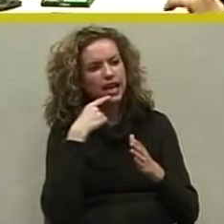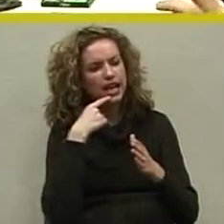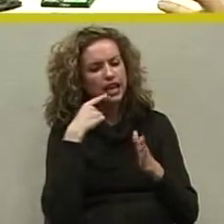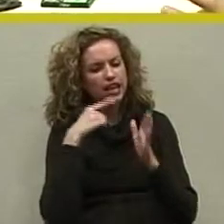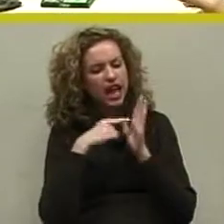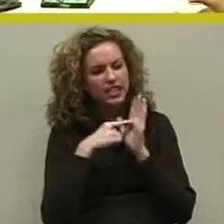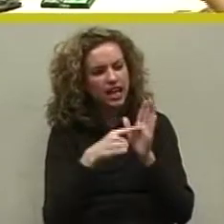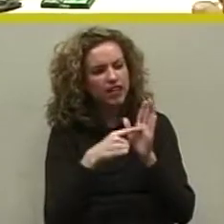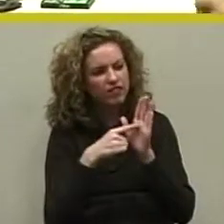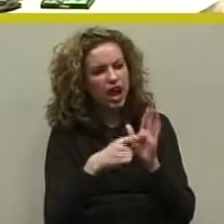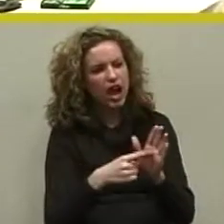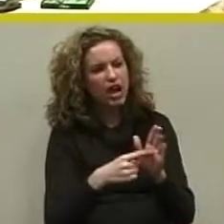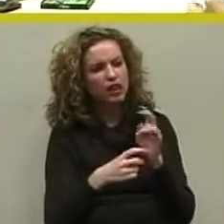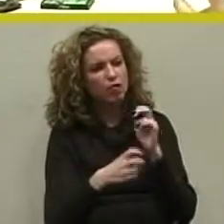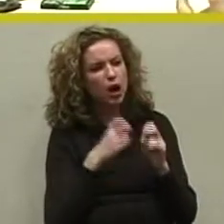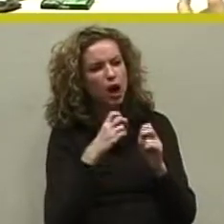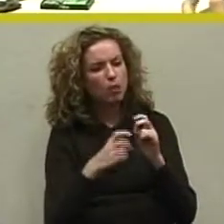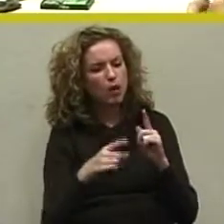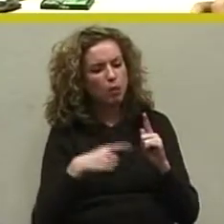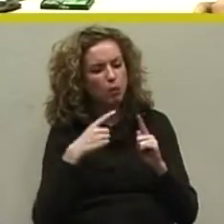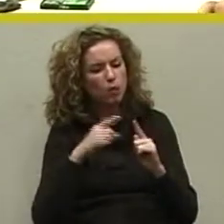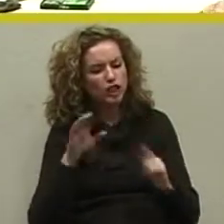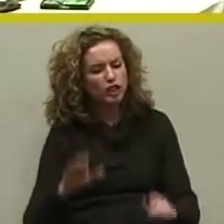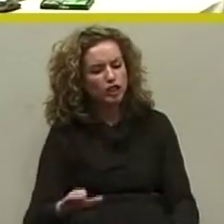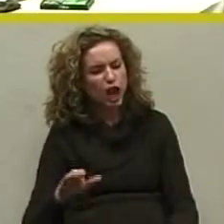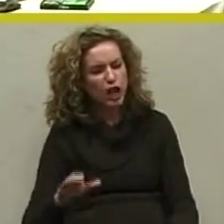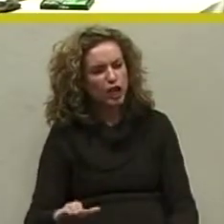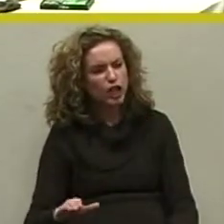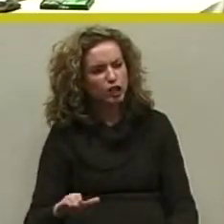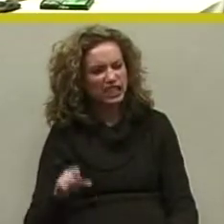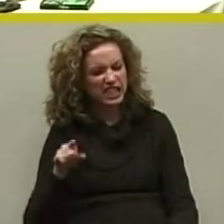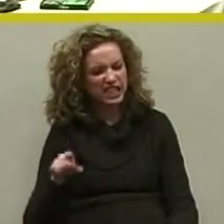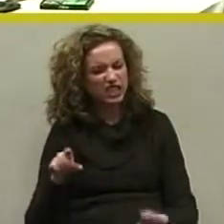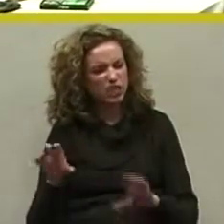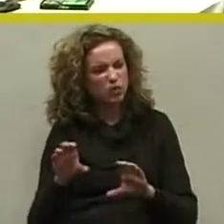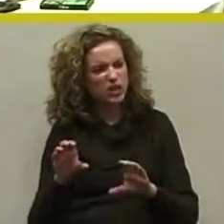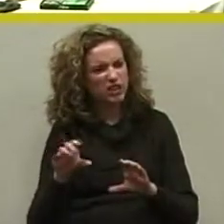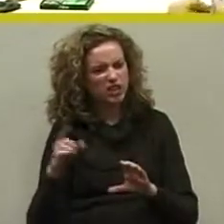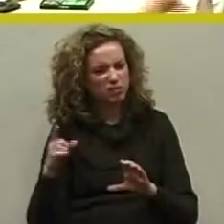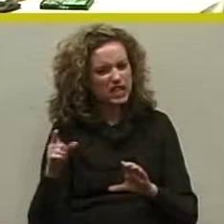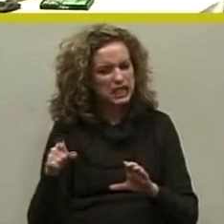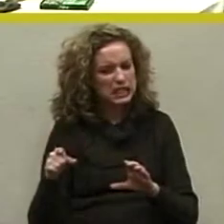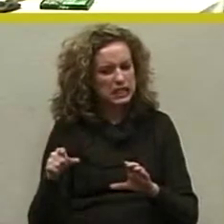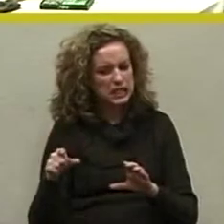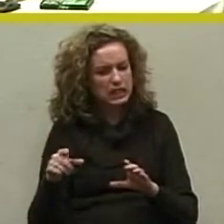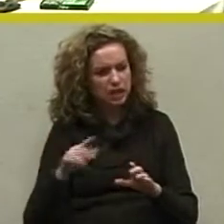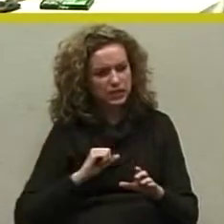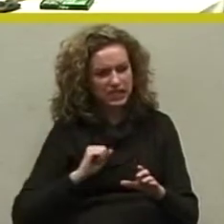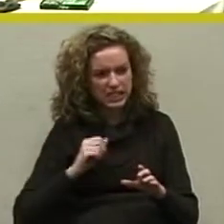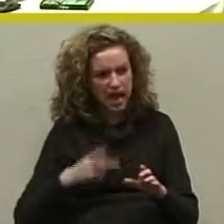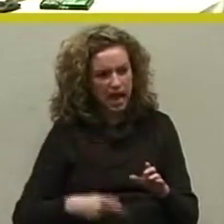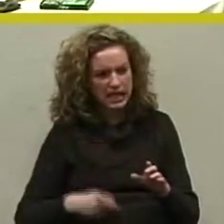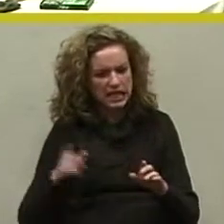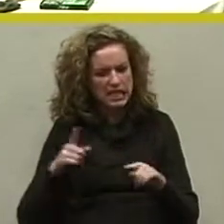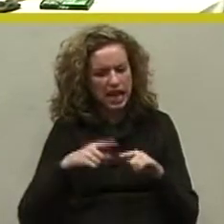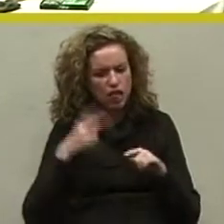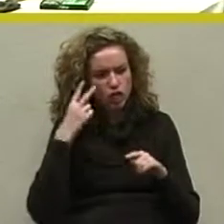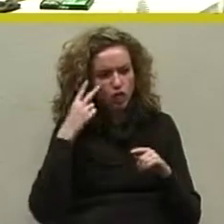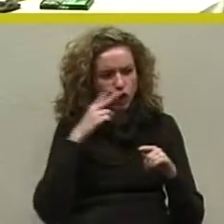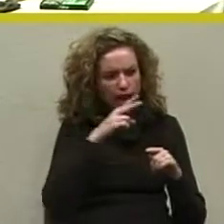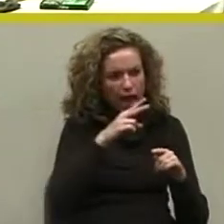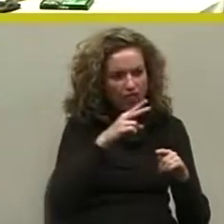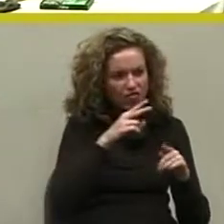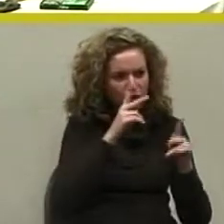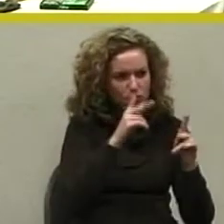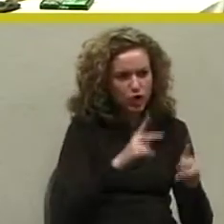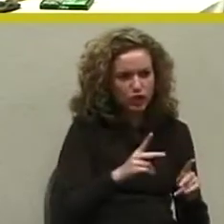a problem that when the child is engaged in something and is agitated, he can't look at the person who's speaking to him. But